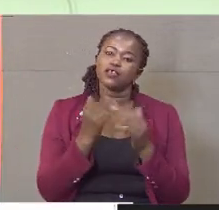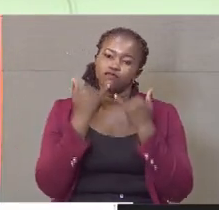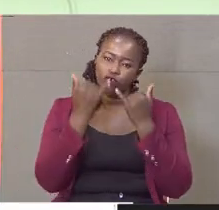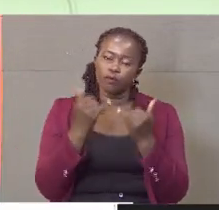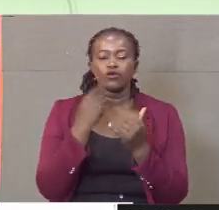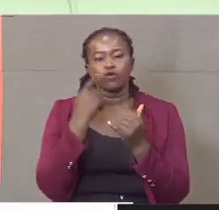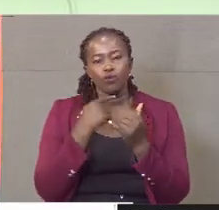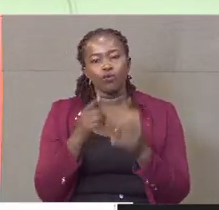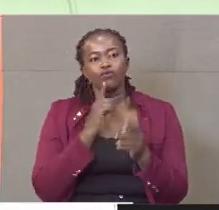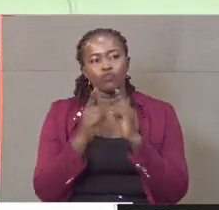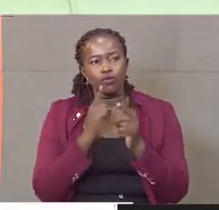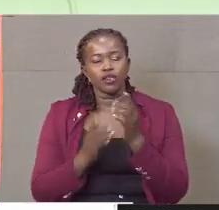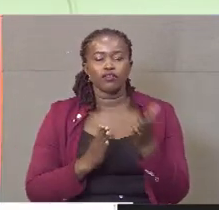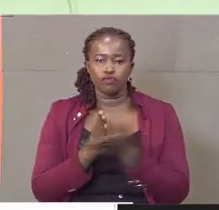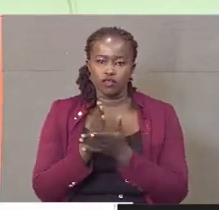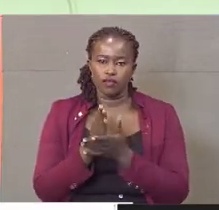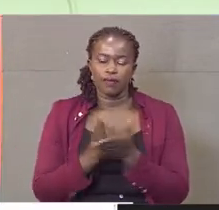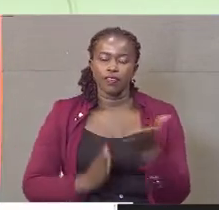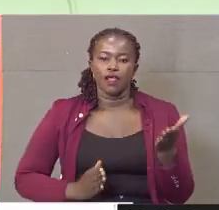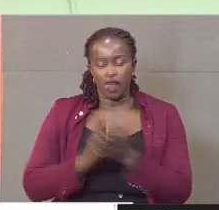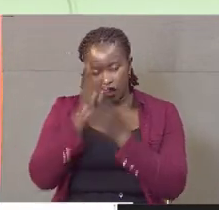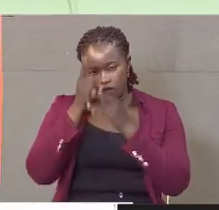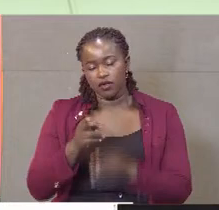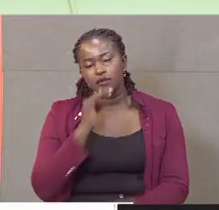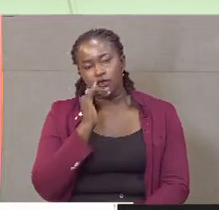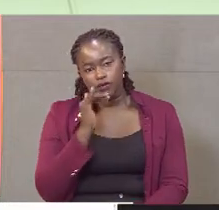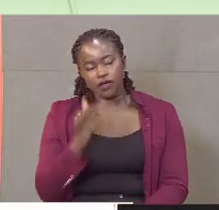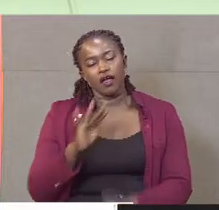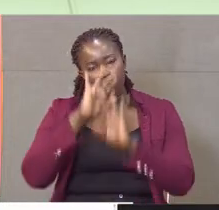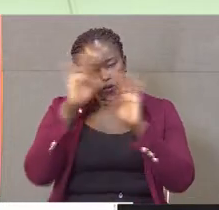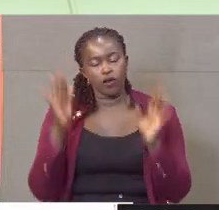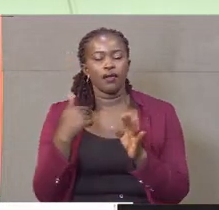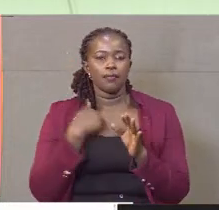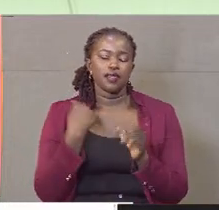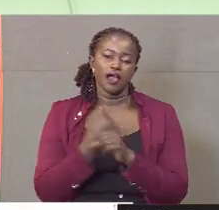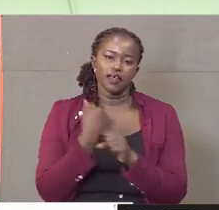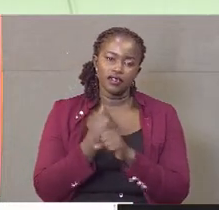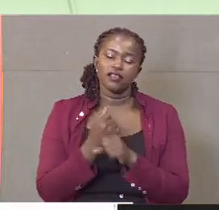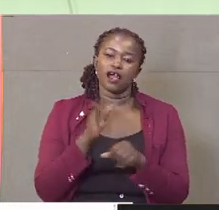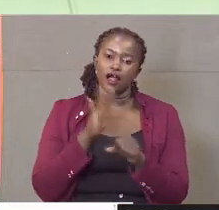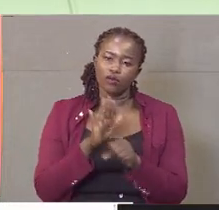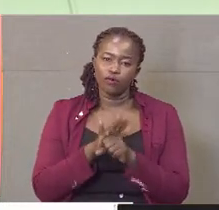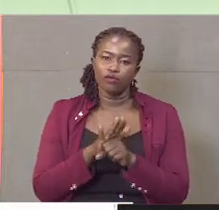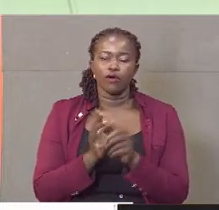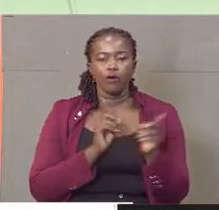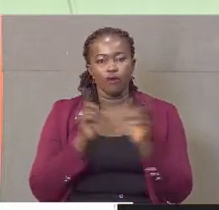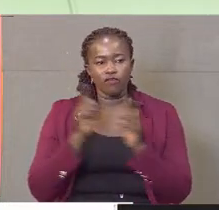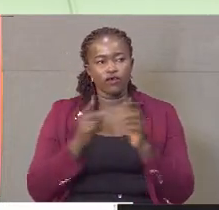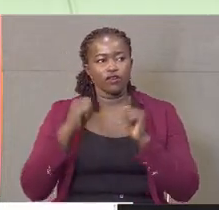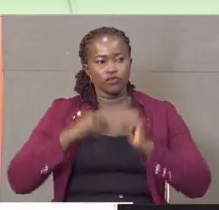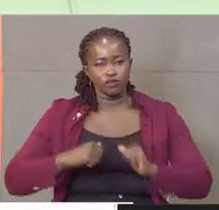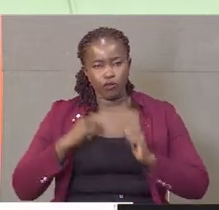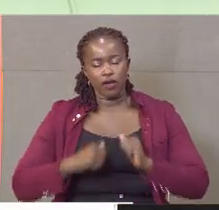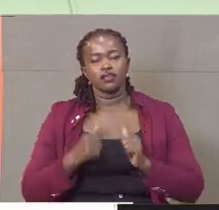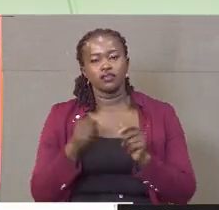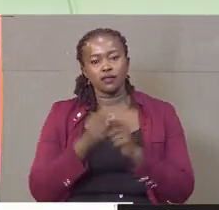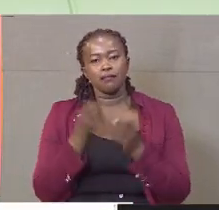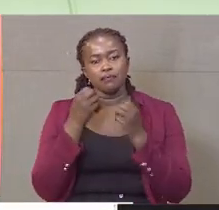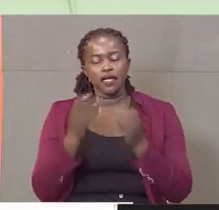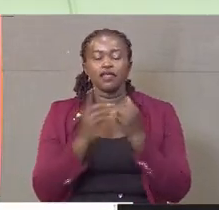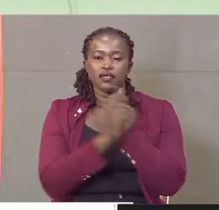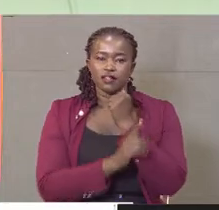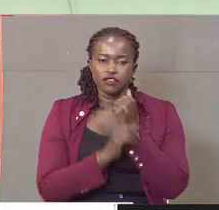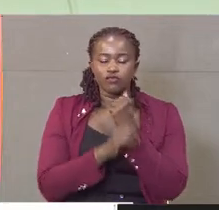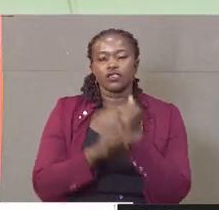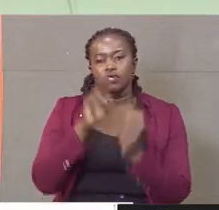truth. Right, Honourable Speaker, you are aware I did a lot of field tours, and in so many districts, NMS